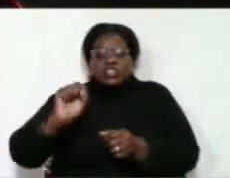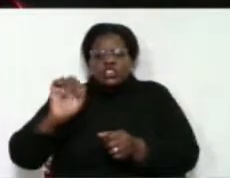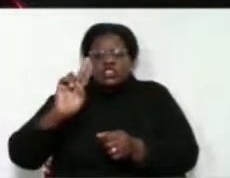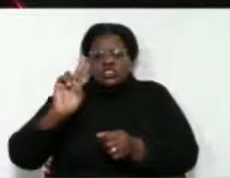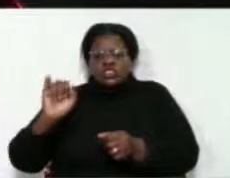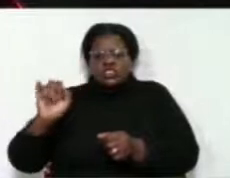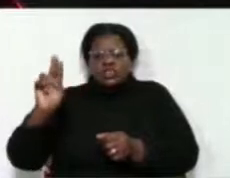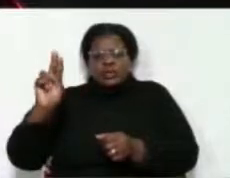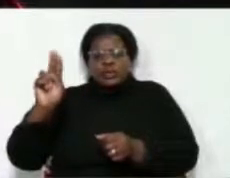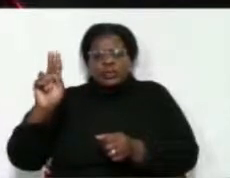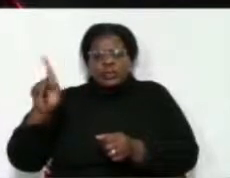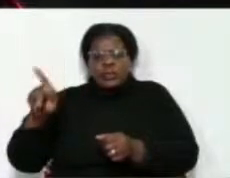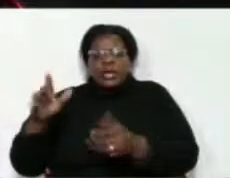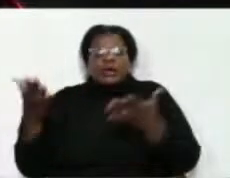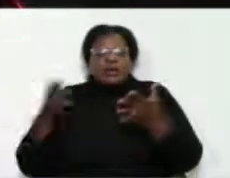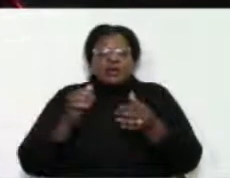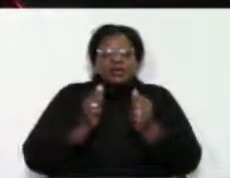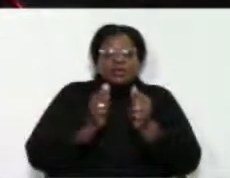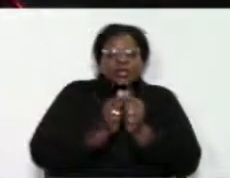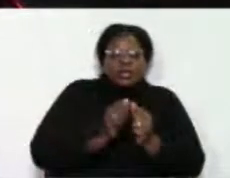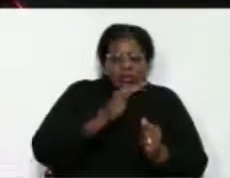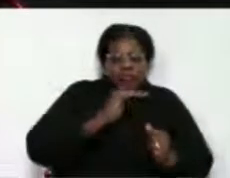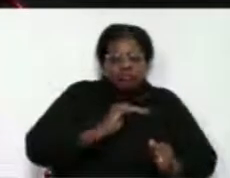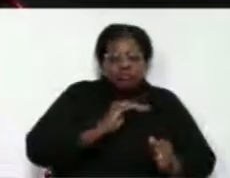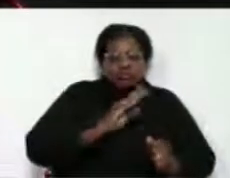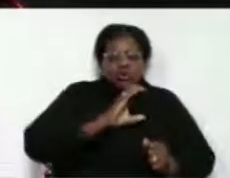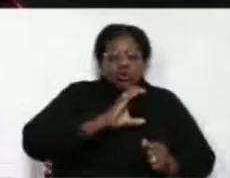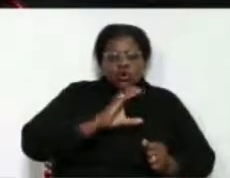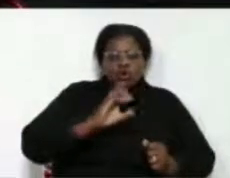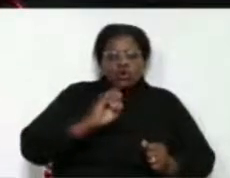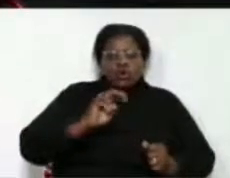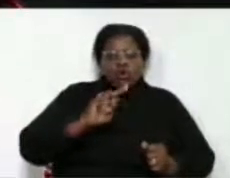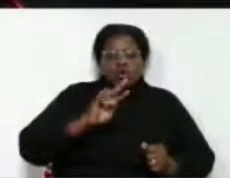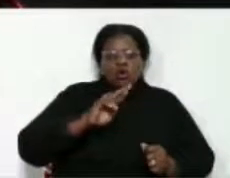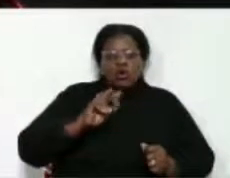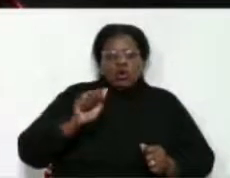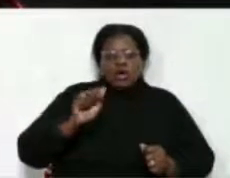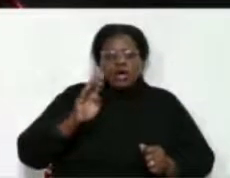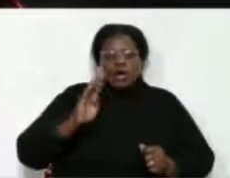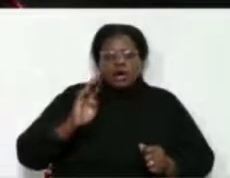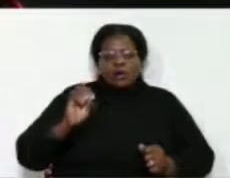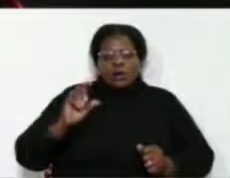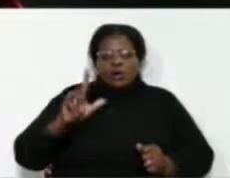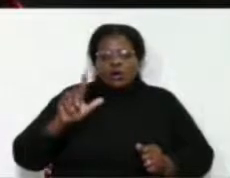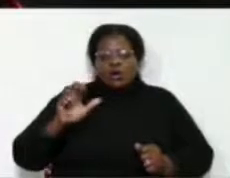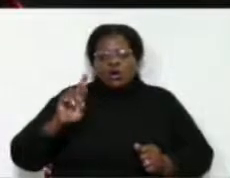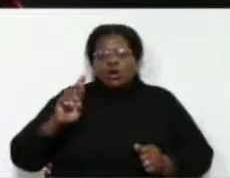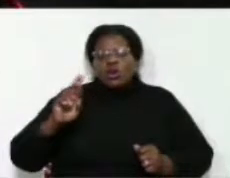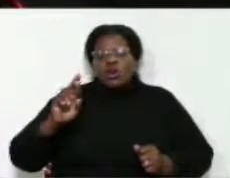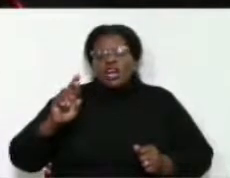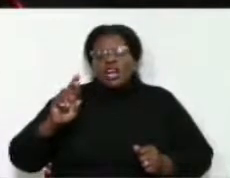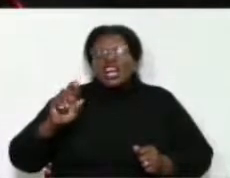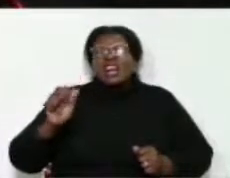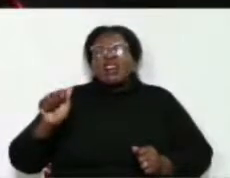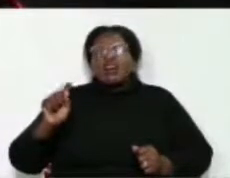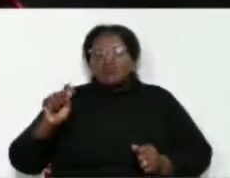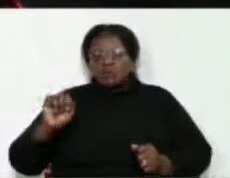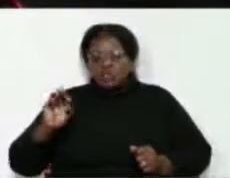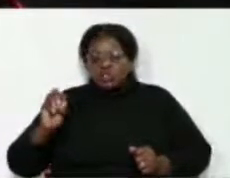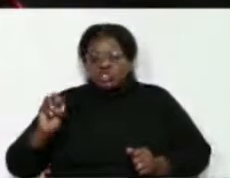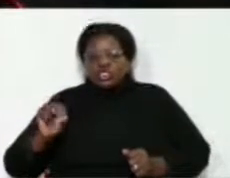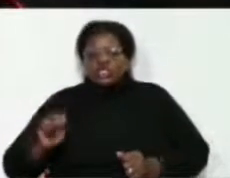collaboration, Beyonce and Ed Sheeran or whatever, then they do it for artistic benefit, isn't it? And to test